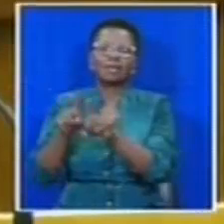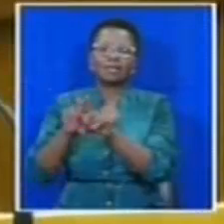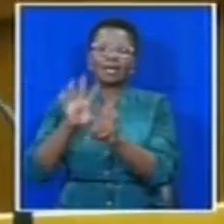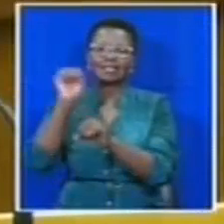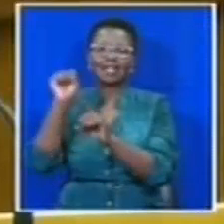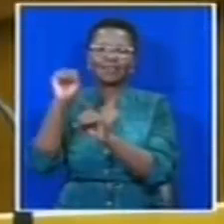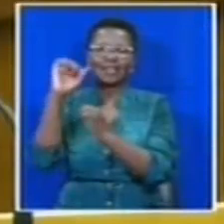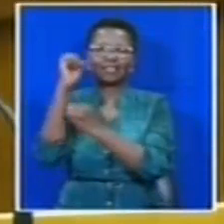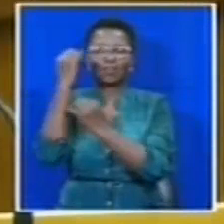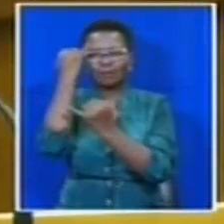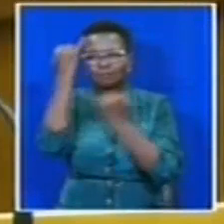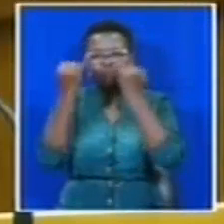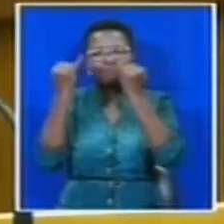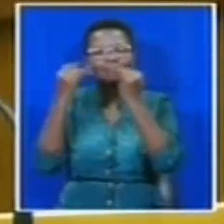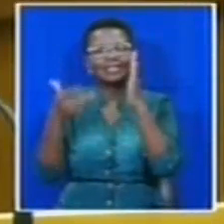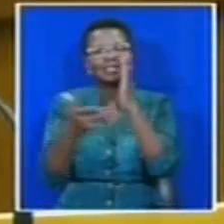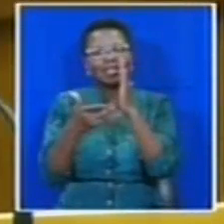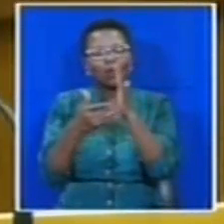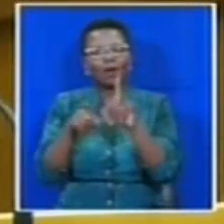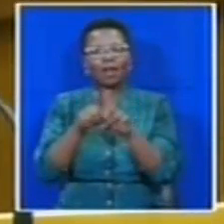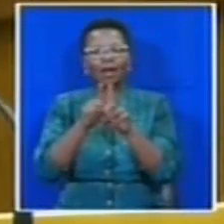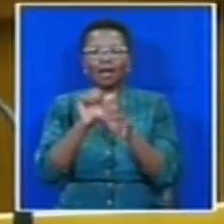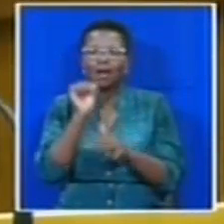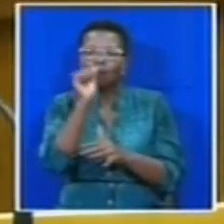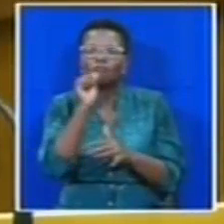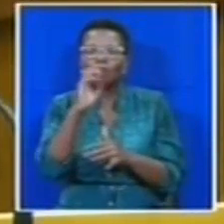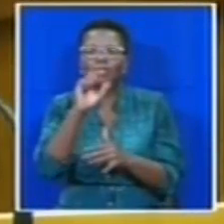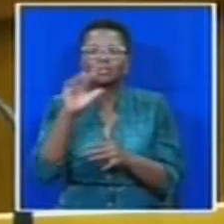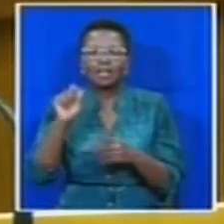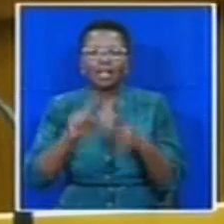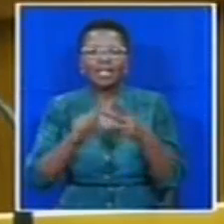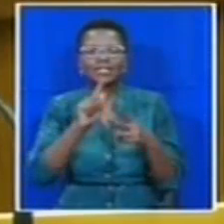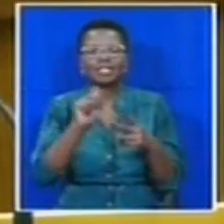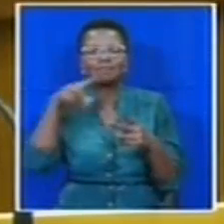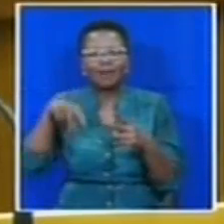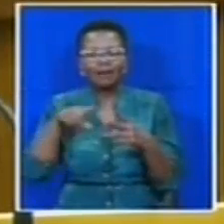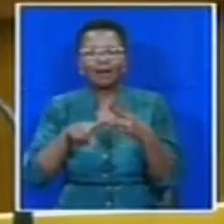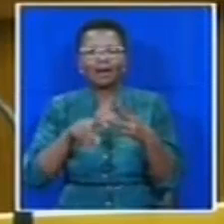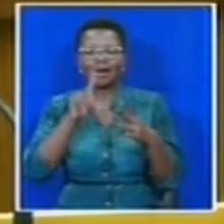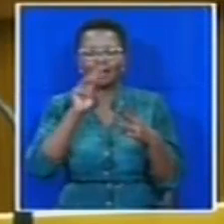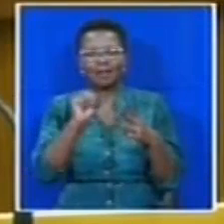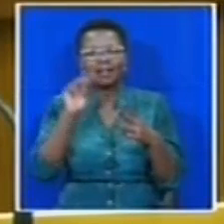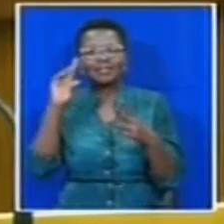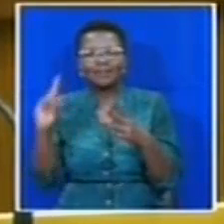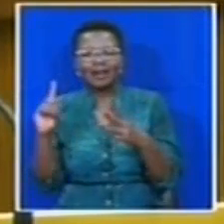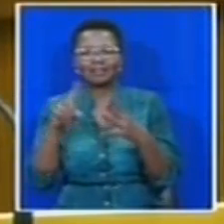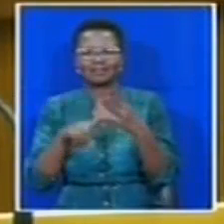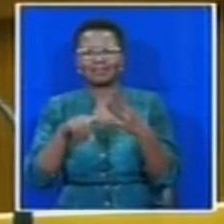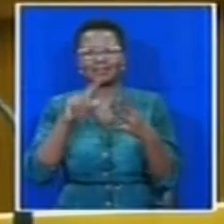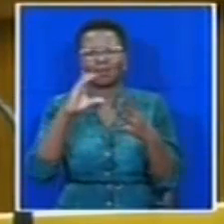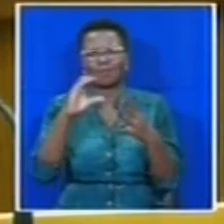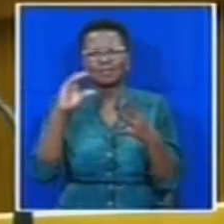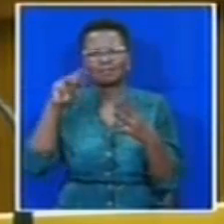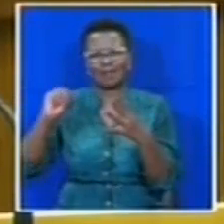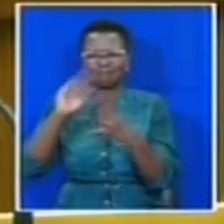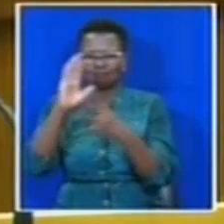innovation, including fuel cells, titanium powder, medical devices, and composite materials. The